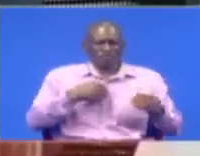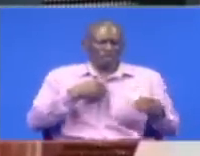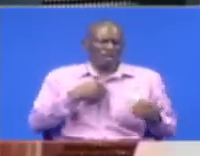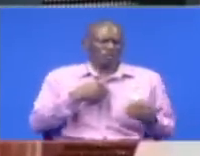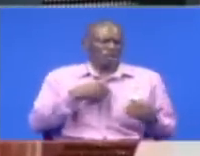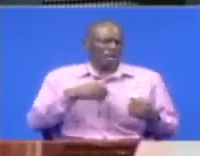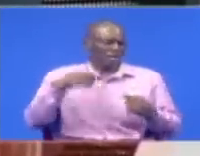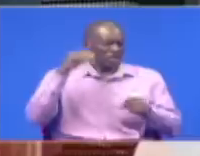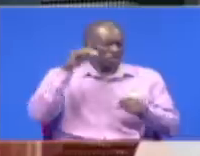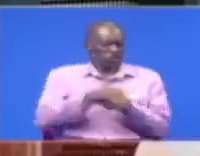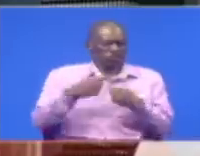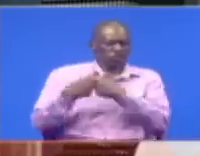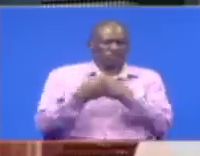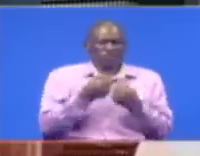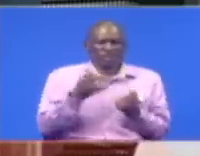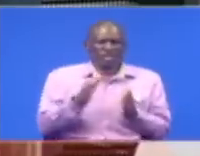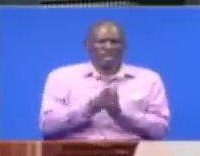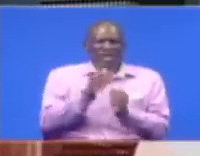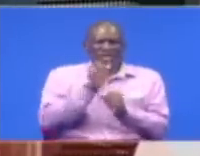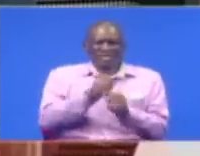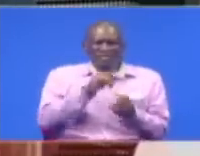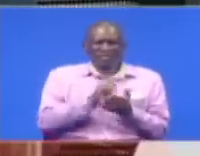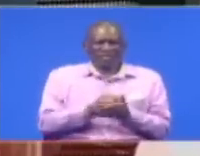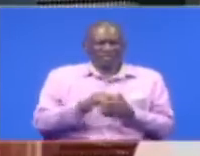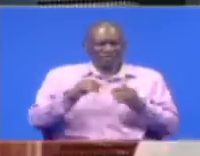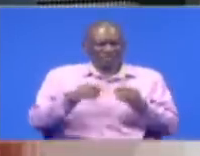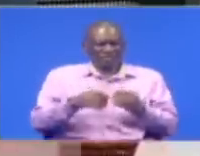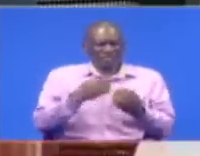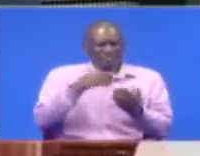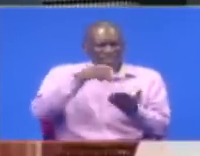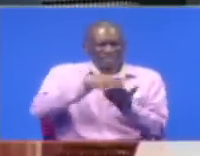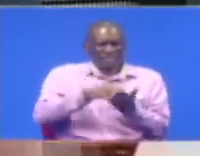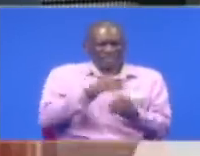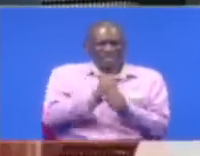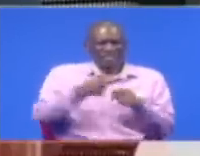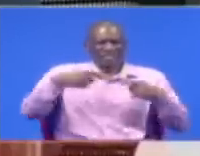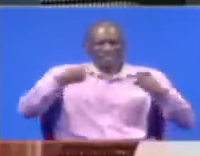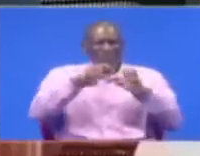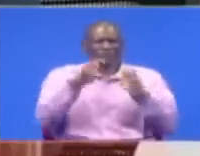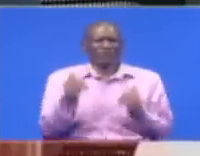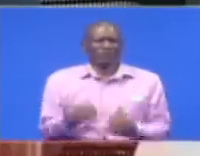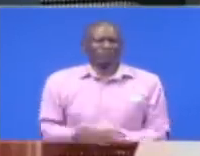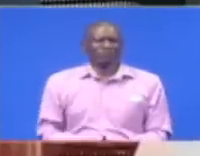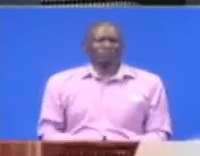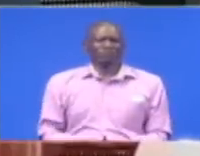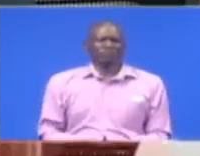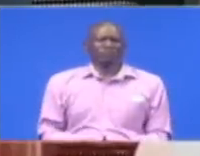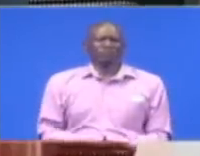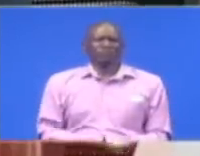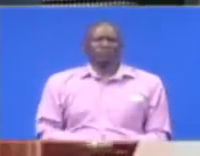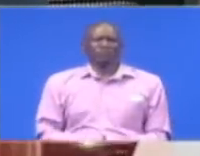waters. And I did that navigation and did it successfully.